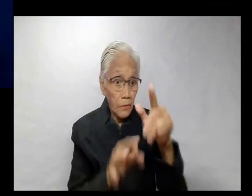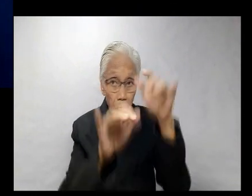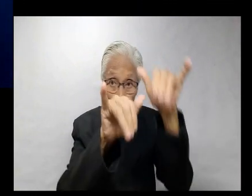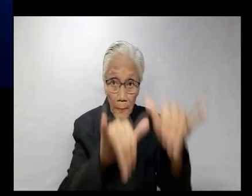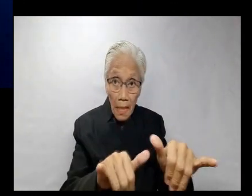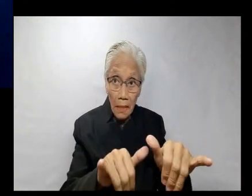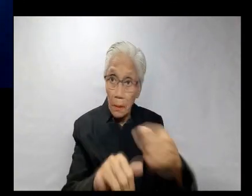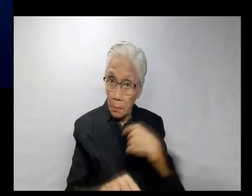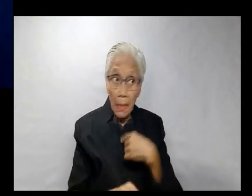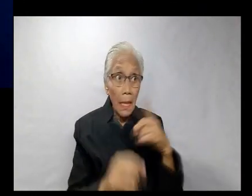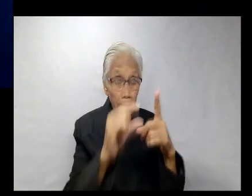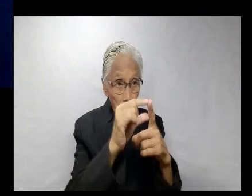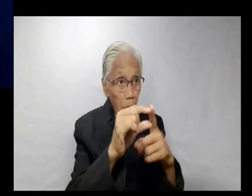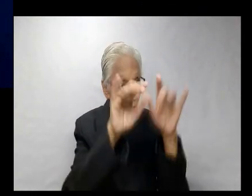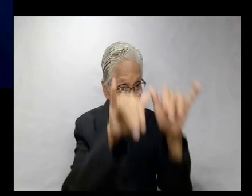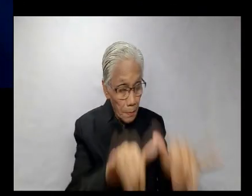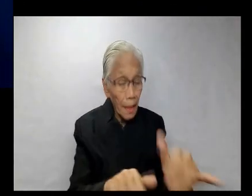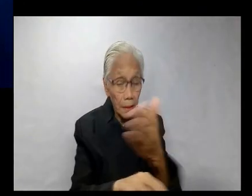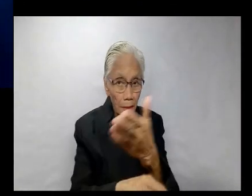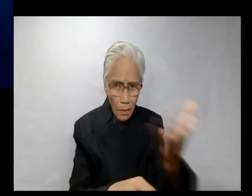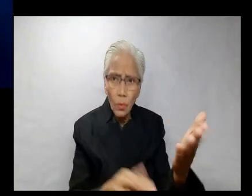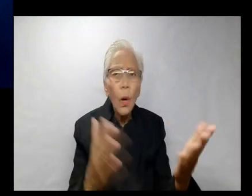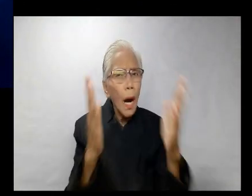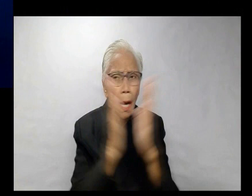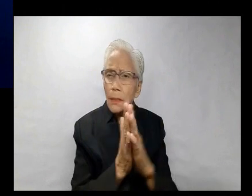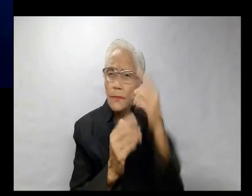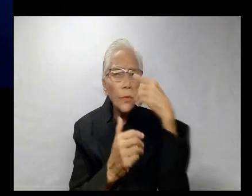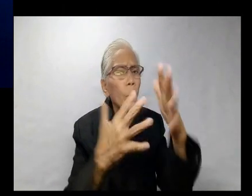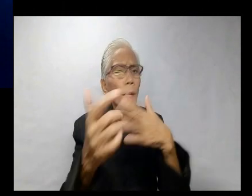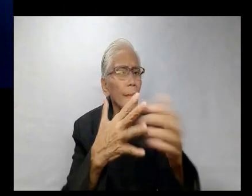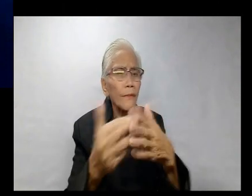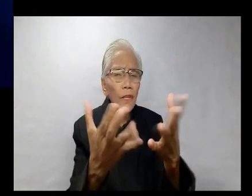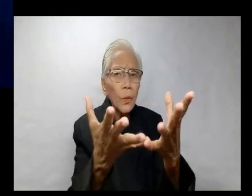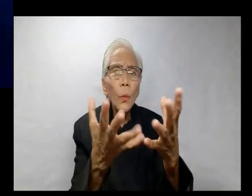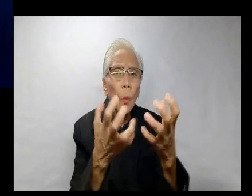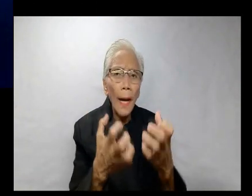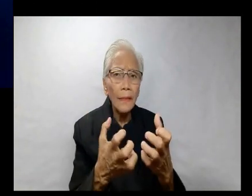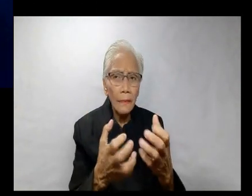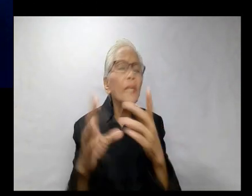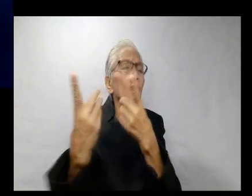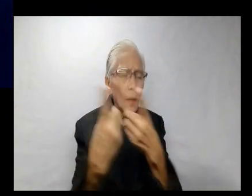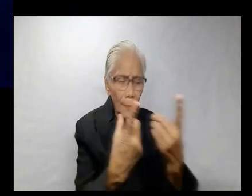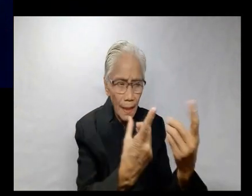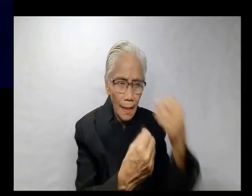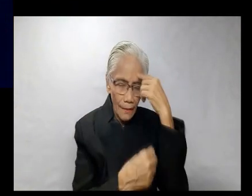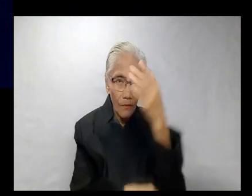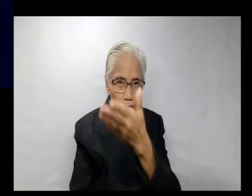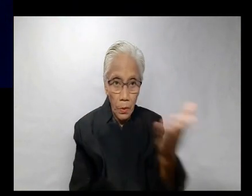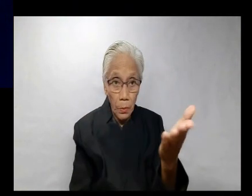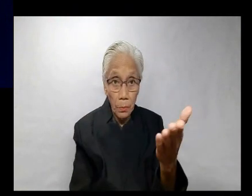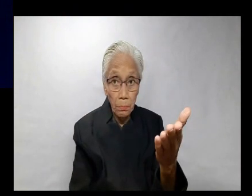remain in me and my words remain in you, ask for whatever you want and it will be done for